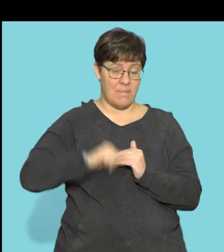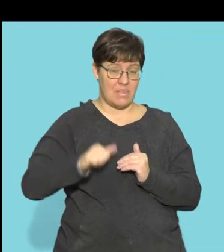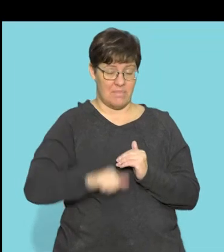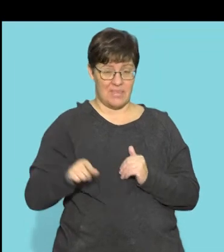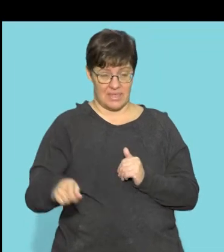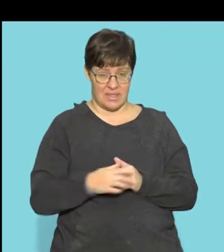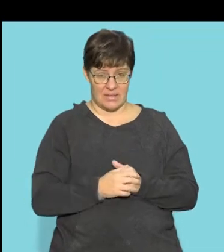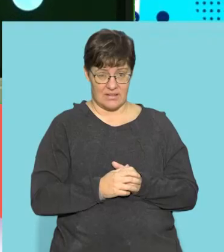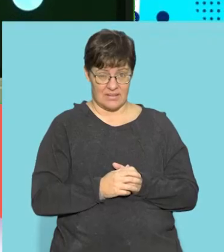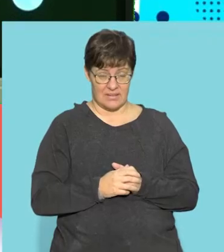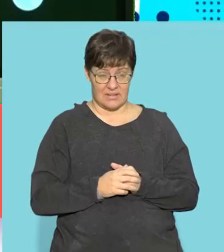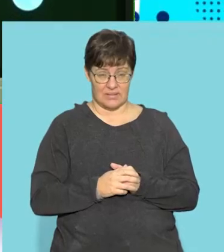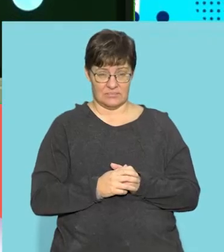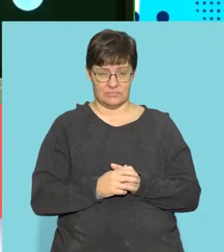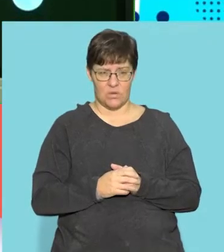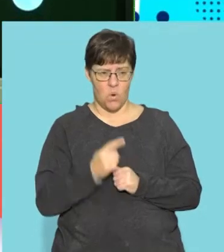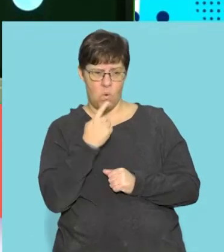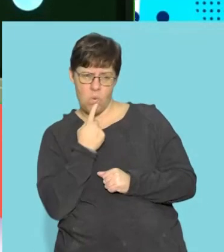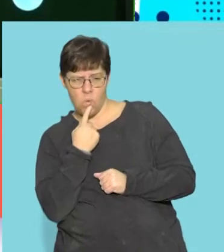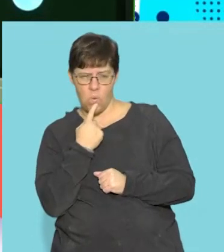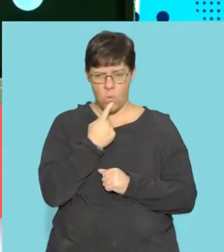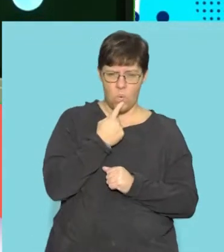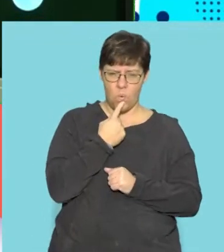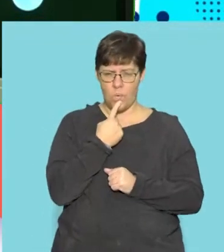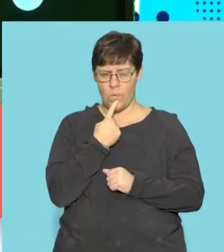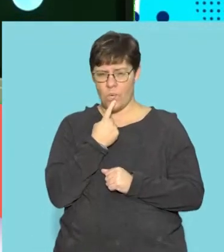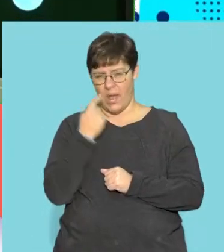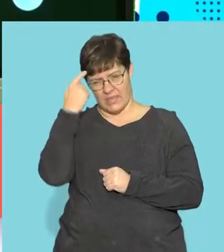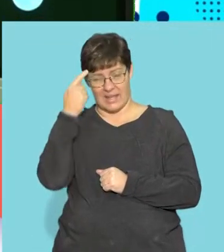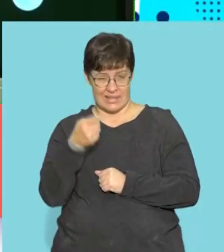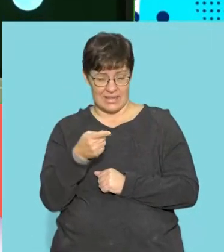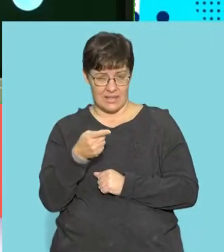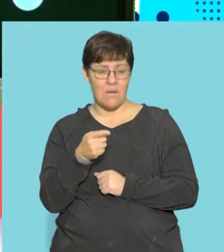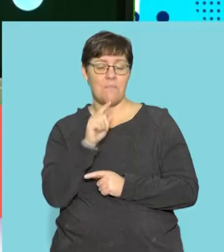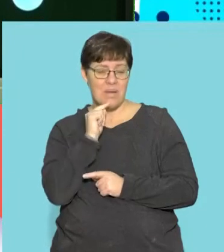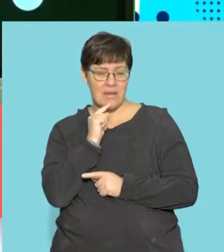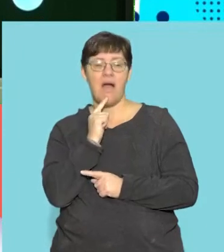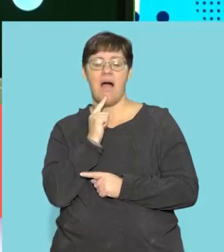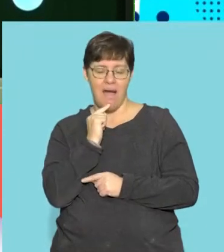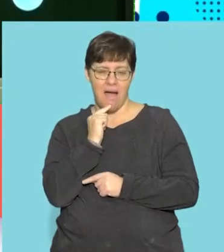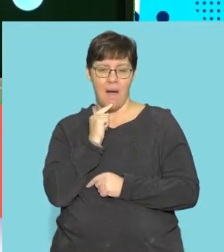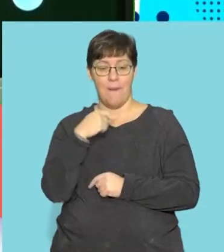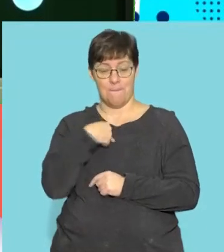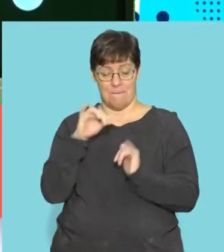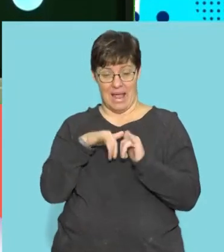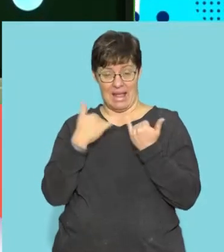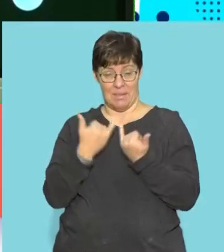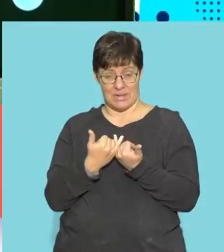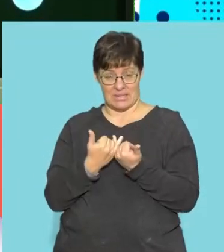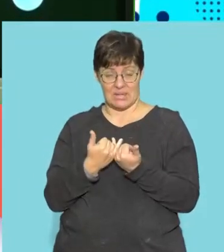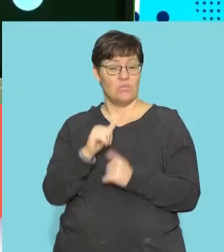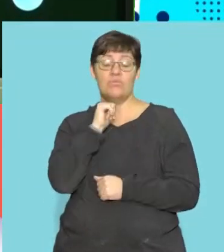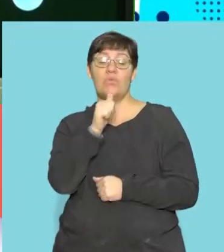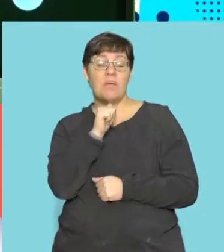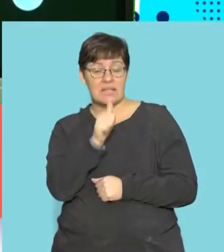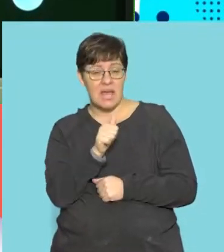So I'm sure you are really thinking about this. It makes more sense for my company